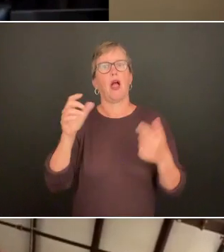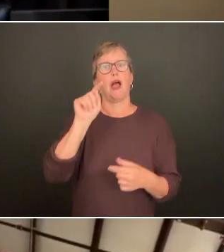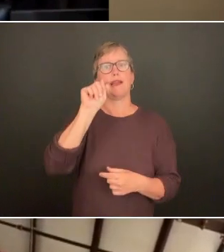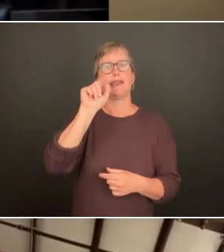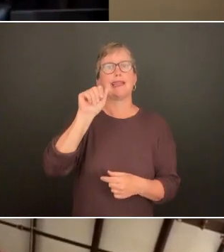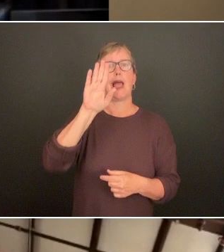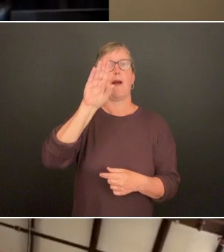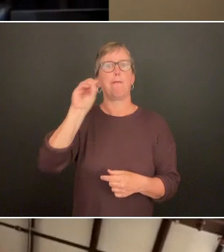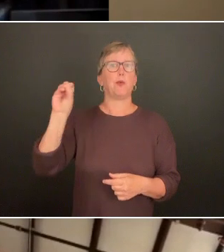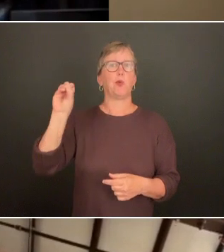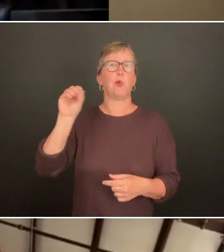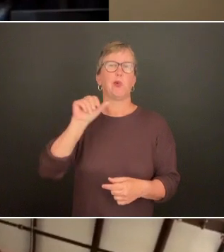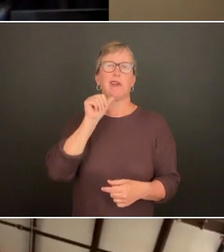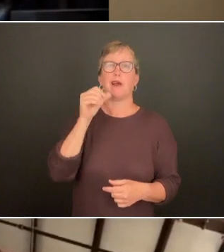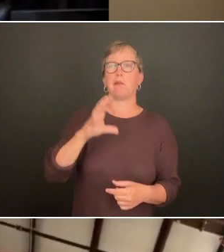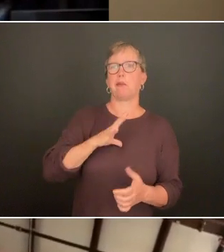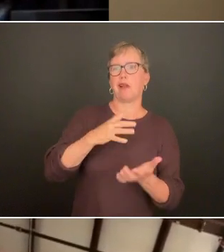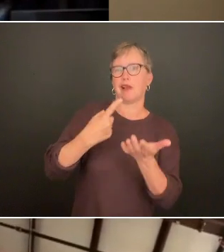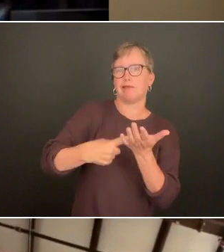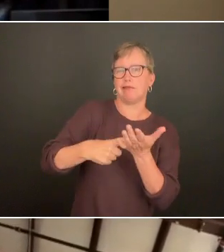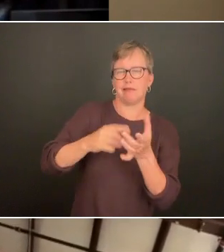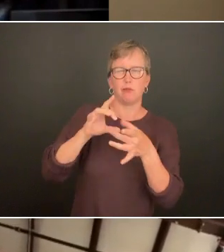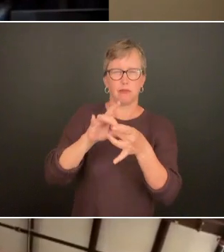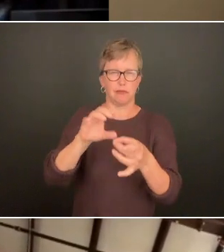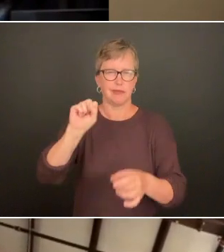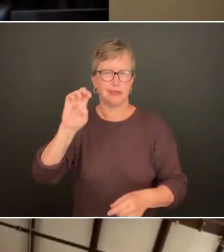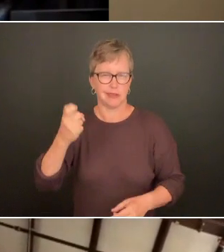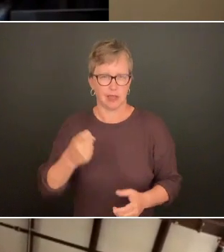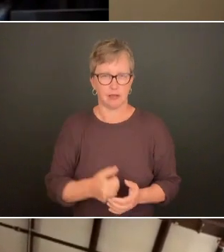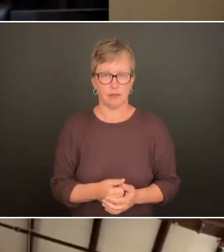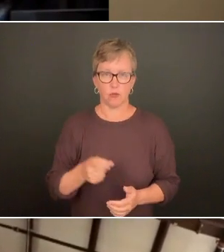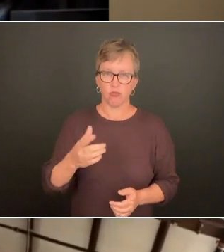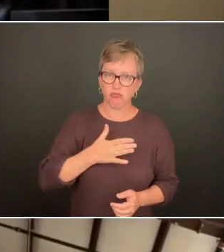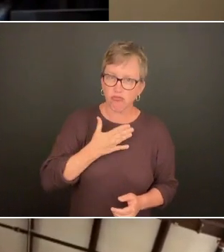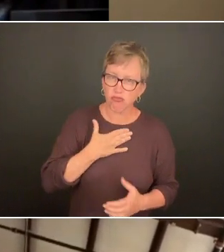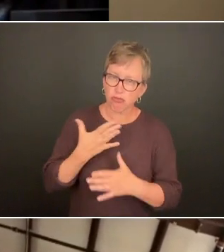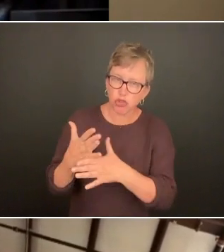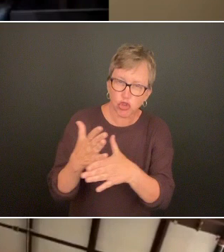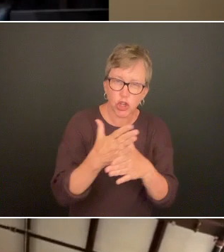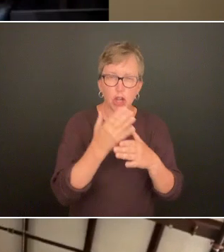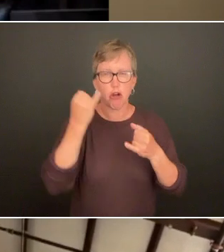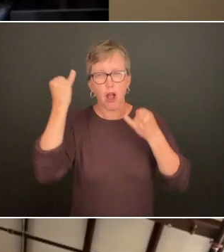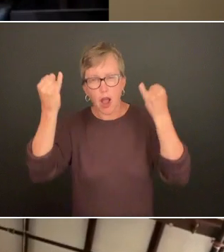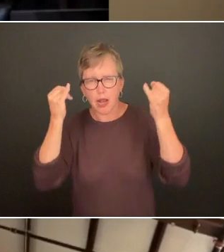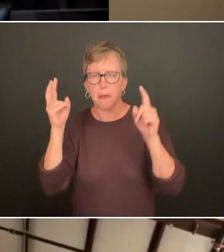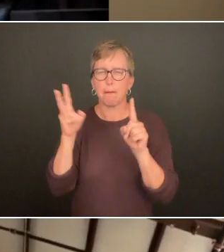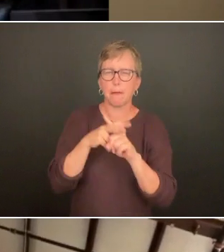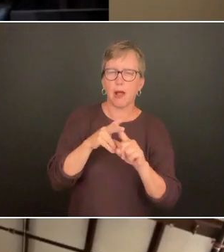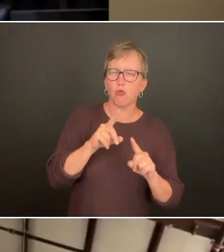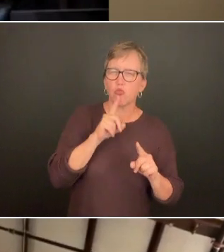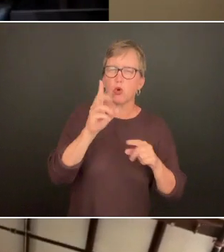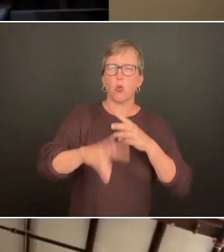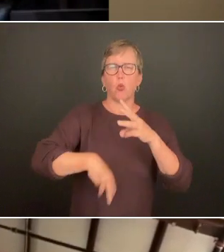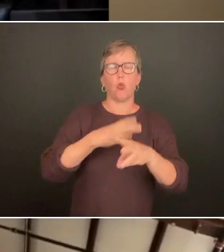for us, because there's such a taboo to talk about sex, and I'm